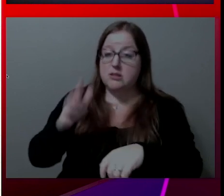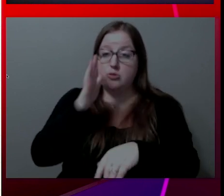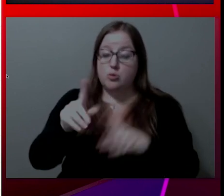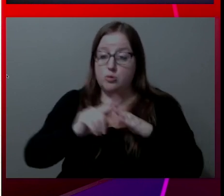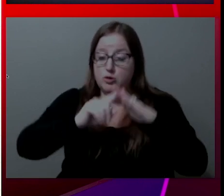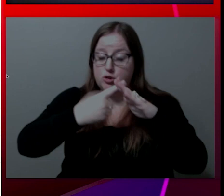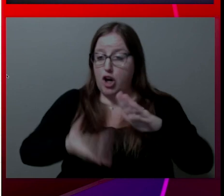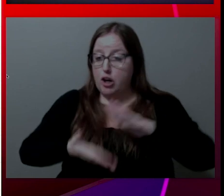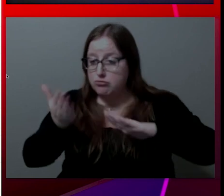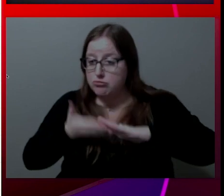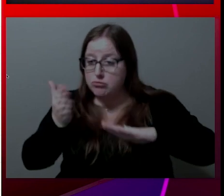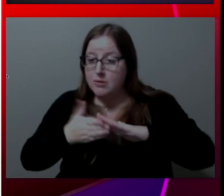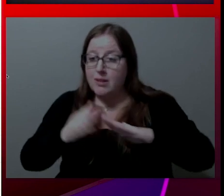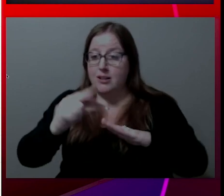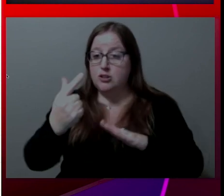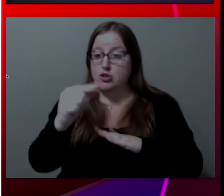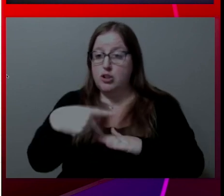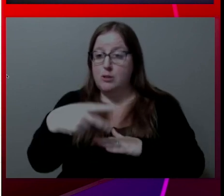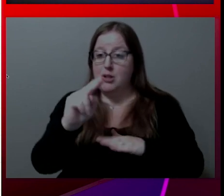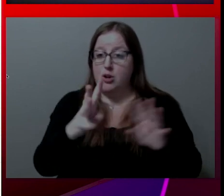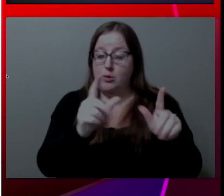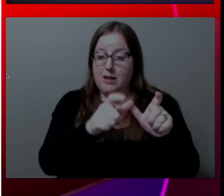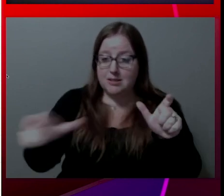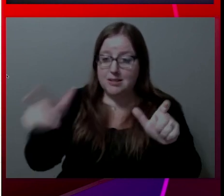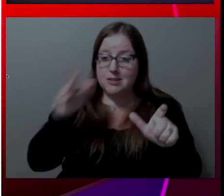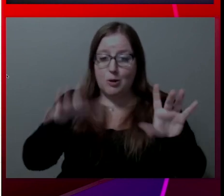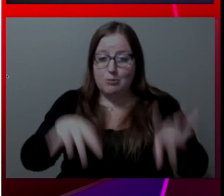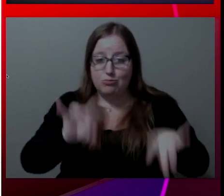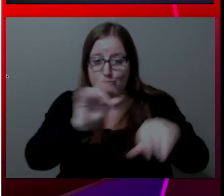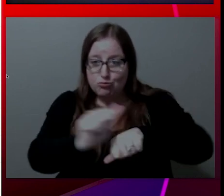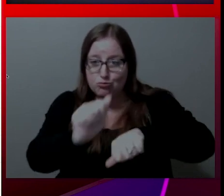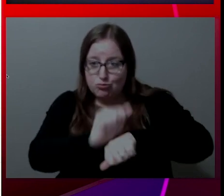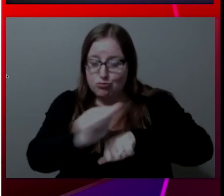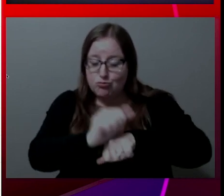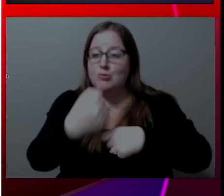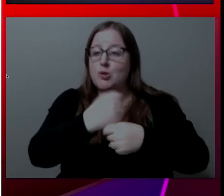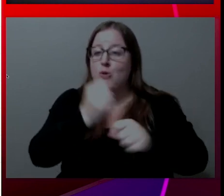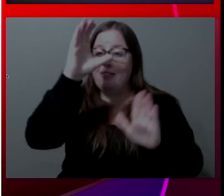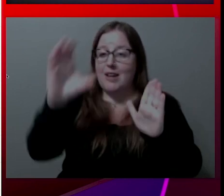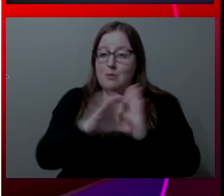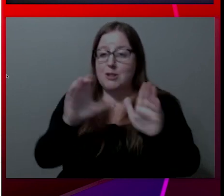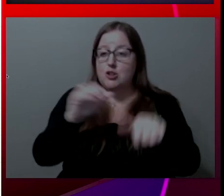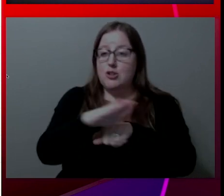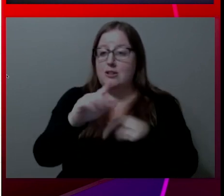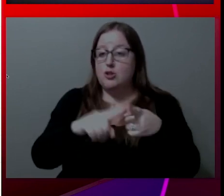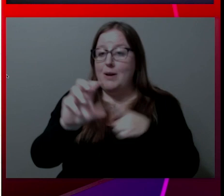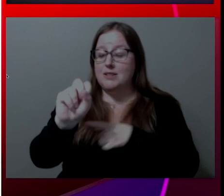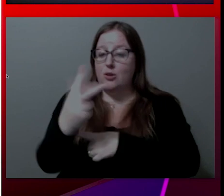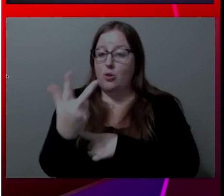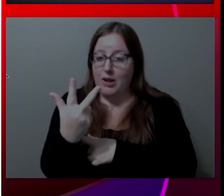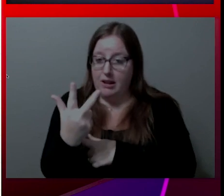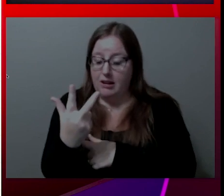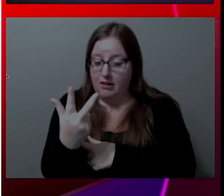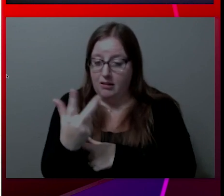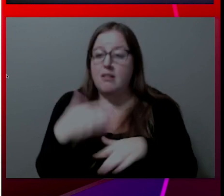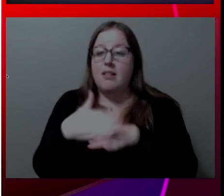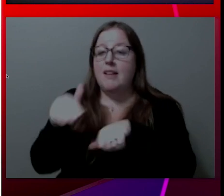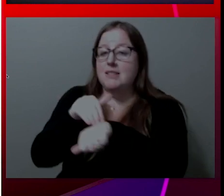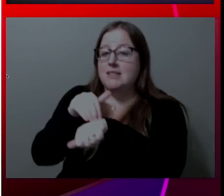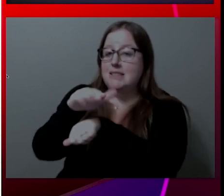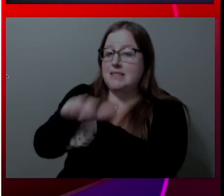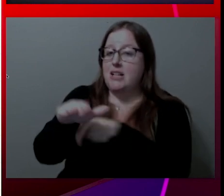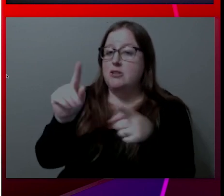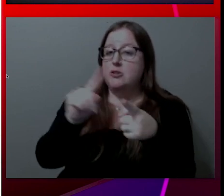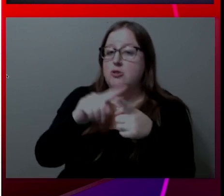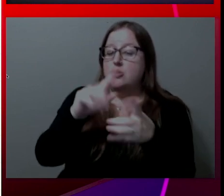GPU instance will pick up the task, work on it, generate the images, send them to S3, and then send that via